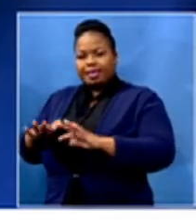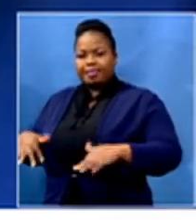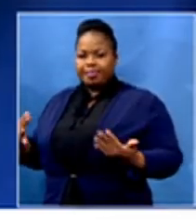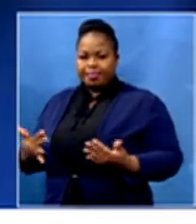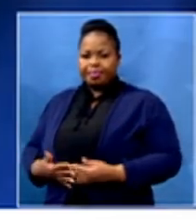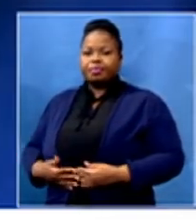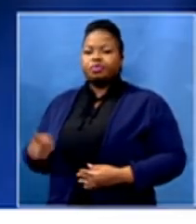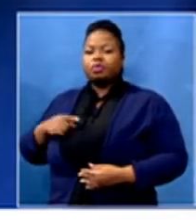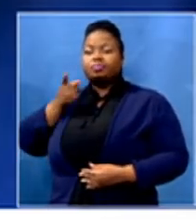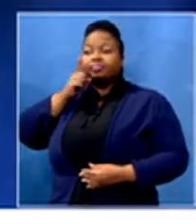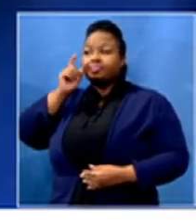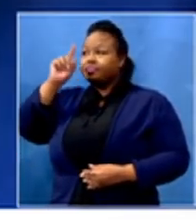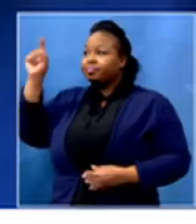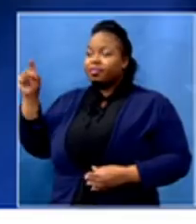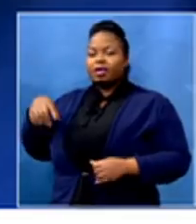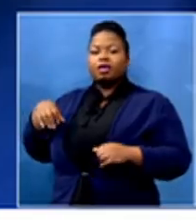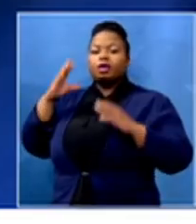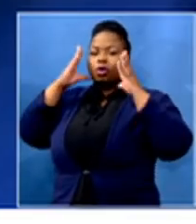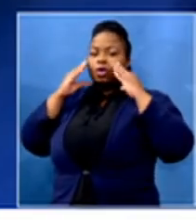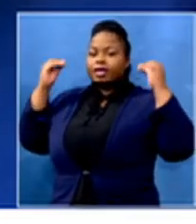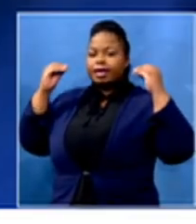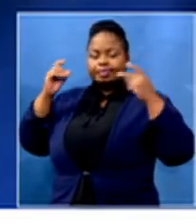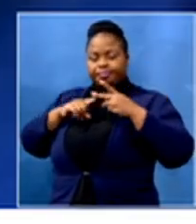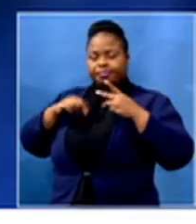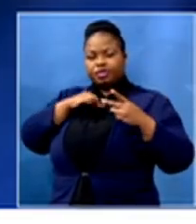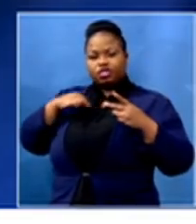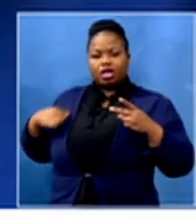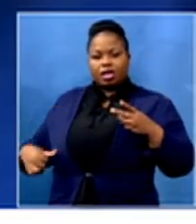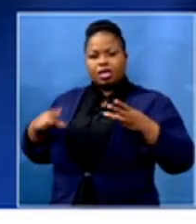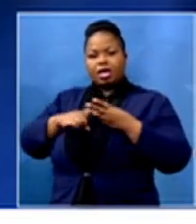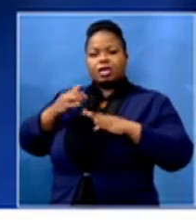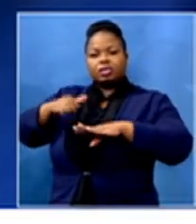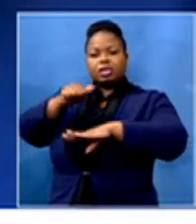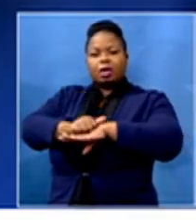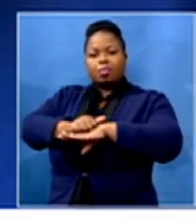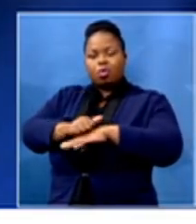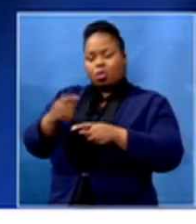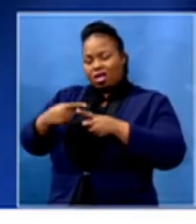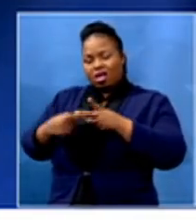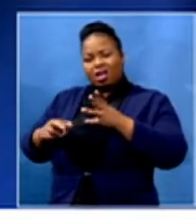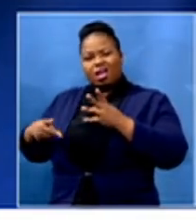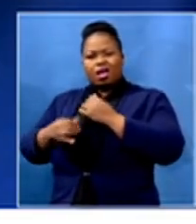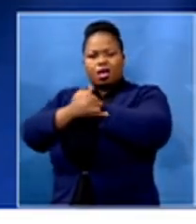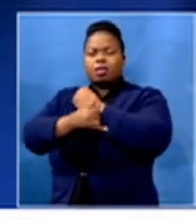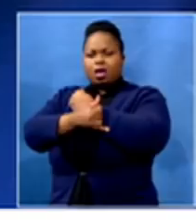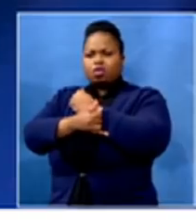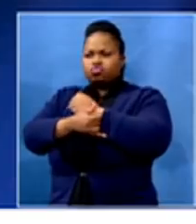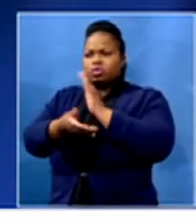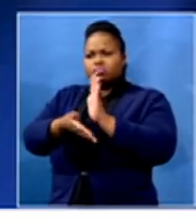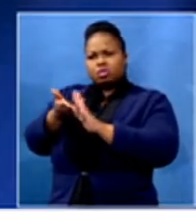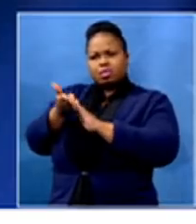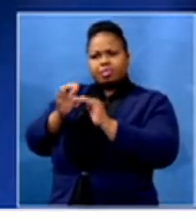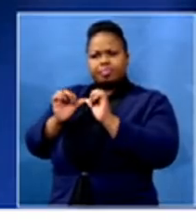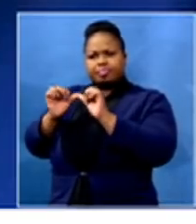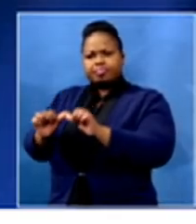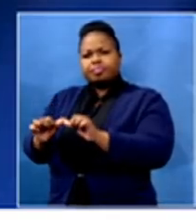at a number of countries, Korea, China, and Singapore, and some of the countries that were able to move a bit early,